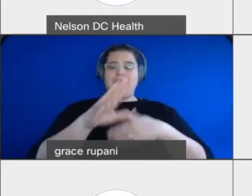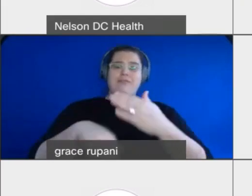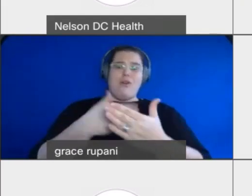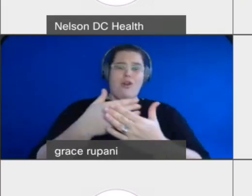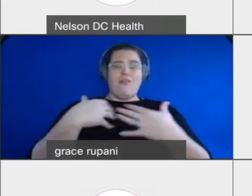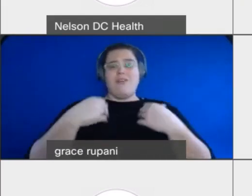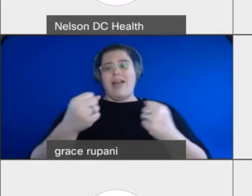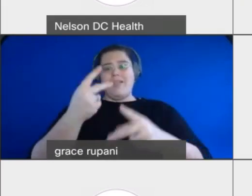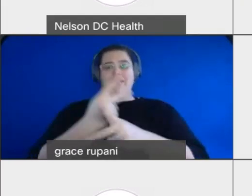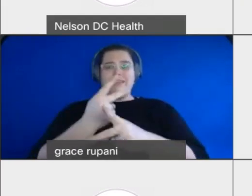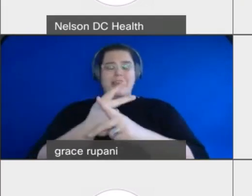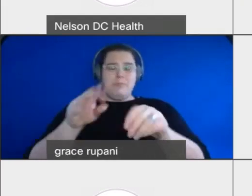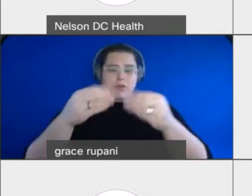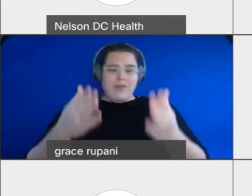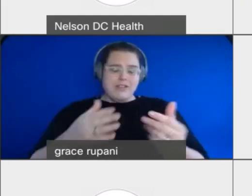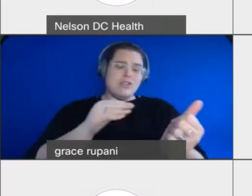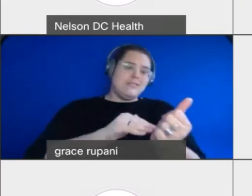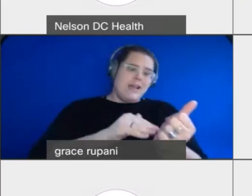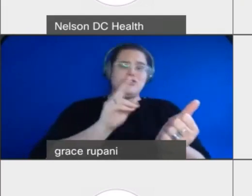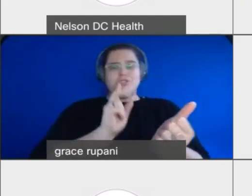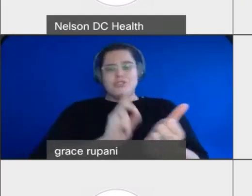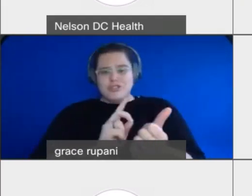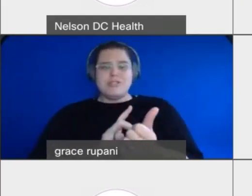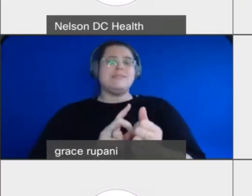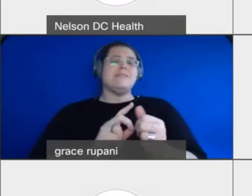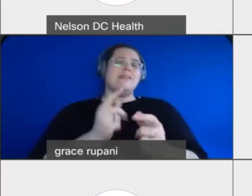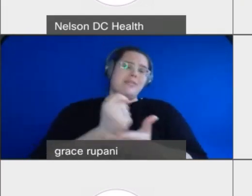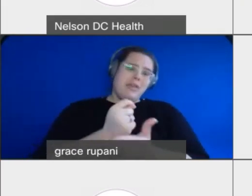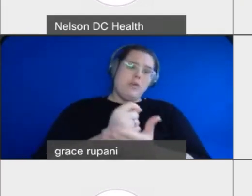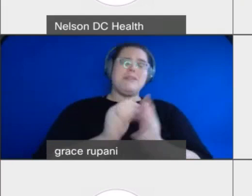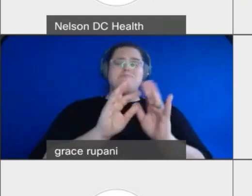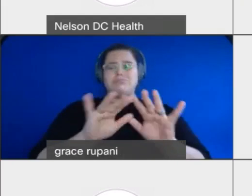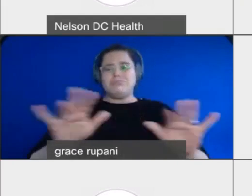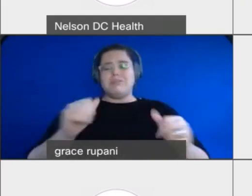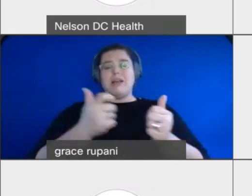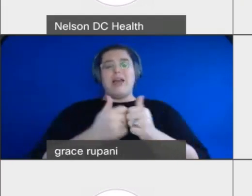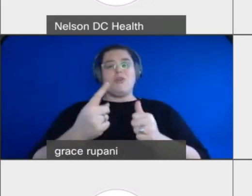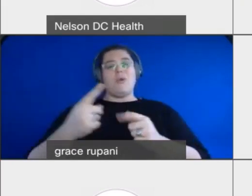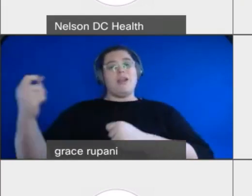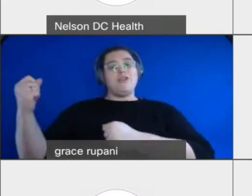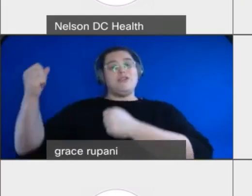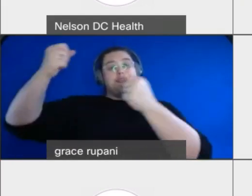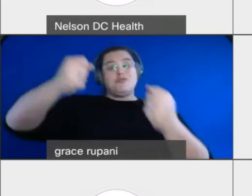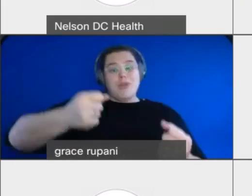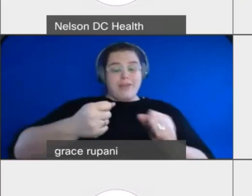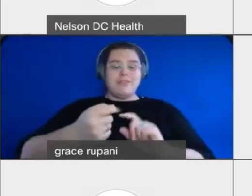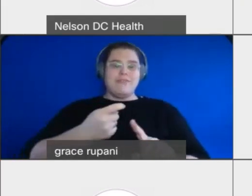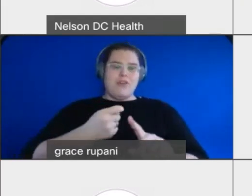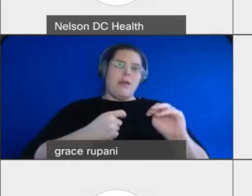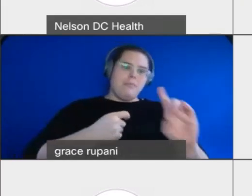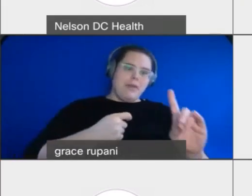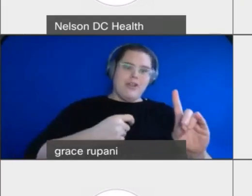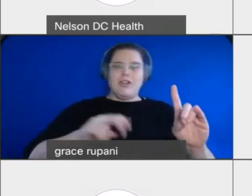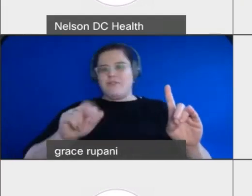district from the surrounding jurisdictions. And so these hundreds of thousands of people, and then, as we